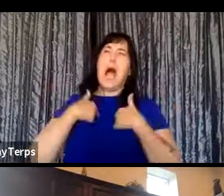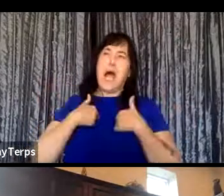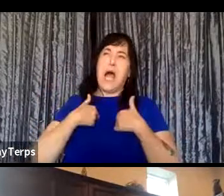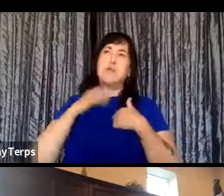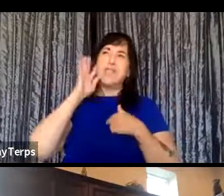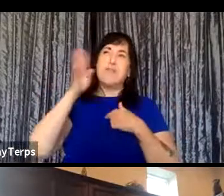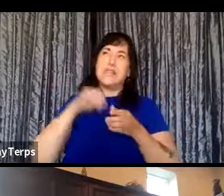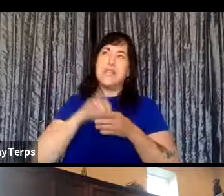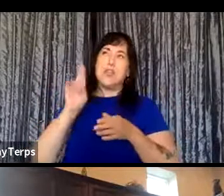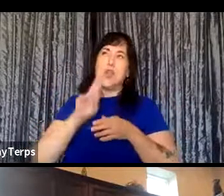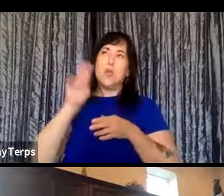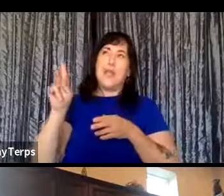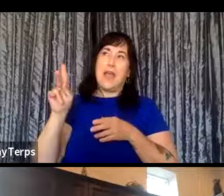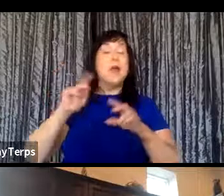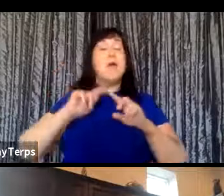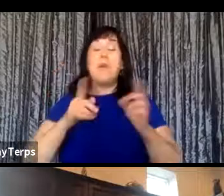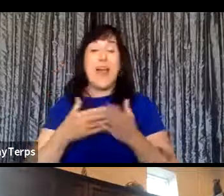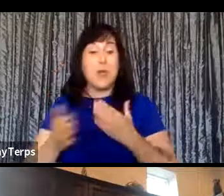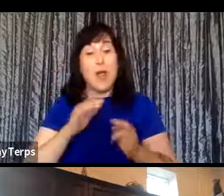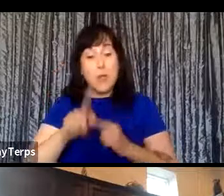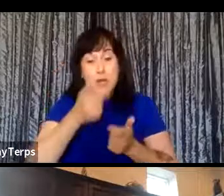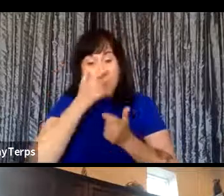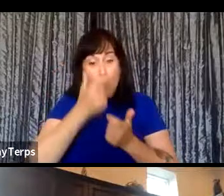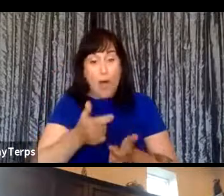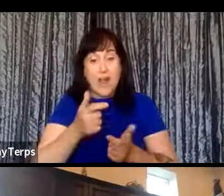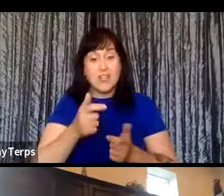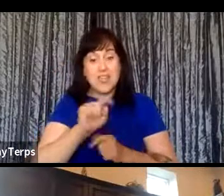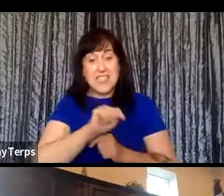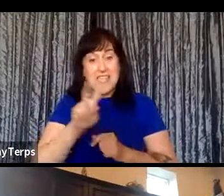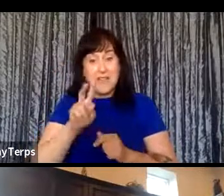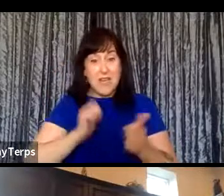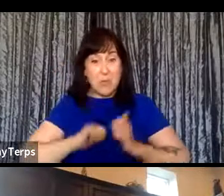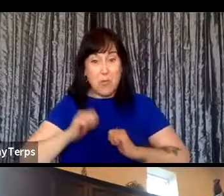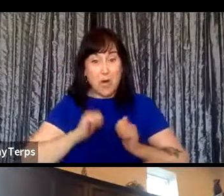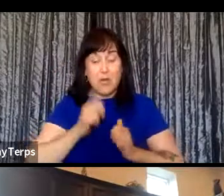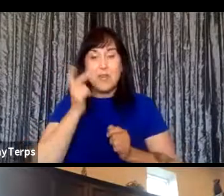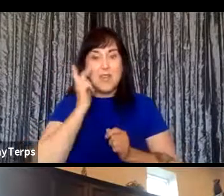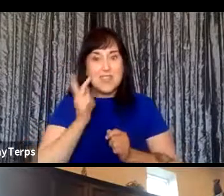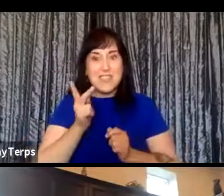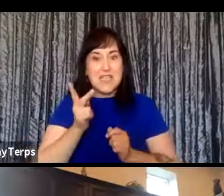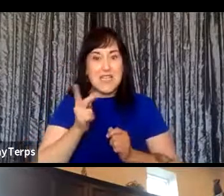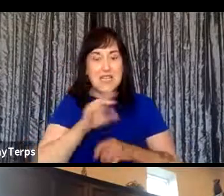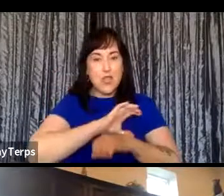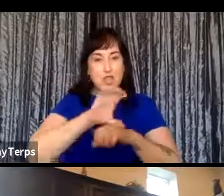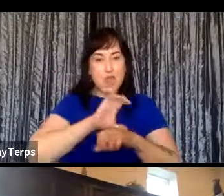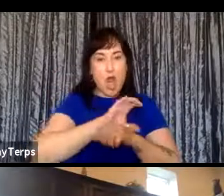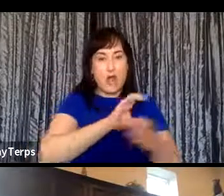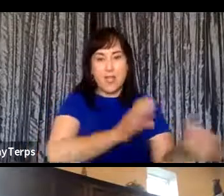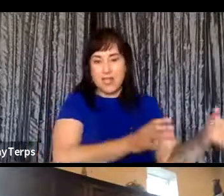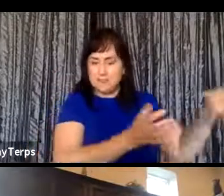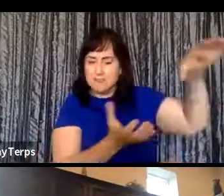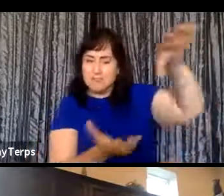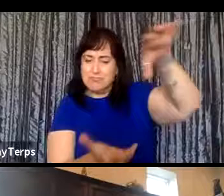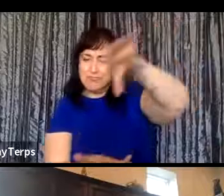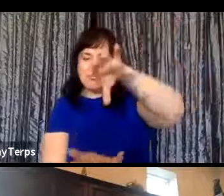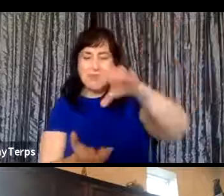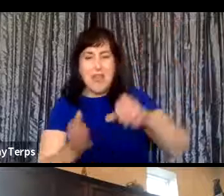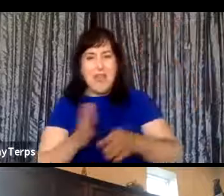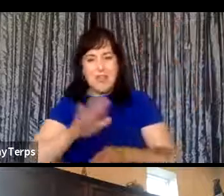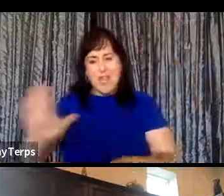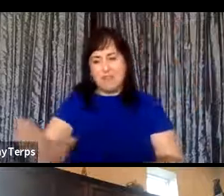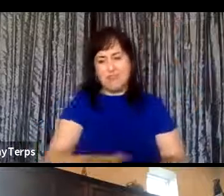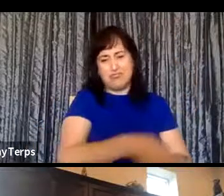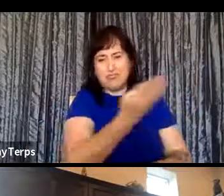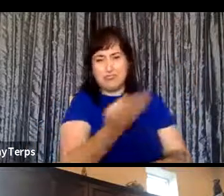But basically, whenever you watch those TV programs, you see them getting chocolate, they pour it onto the marble slab, they're using the palette, the